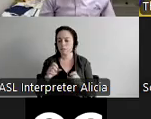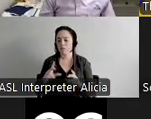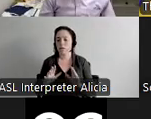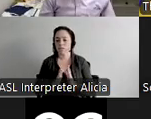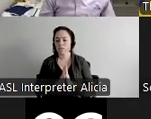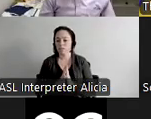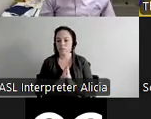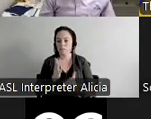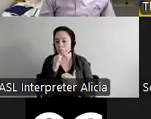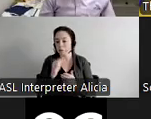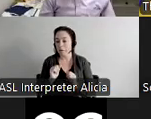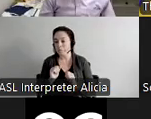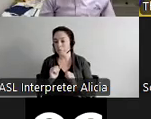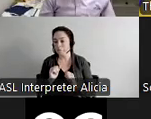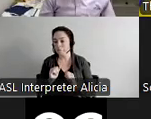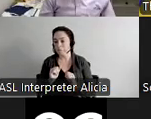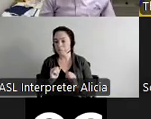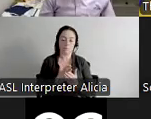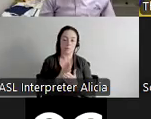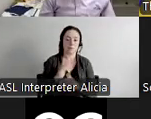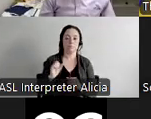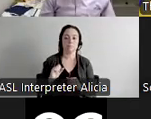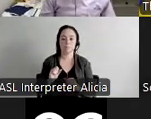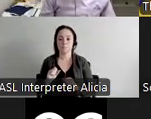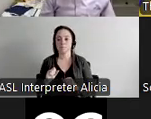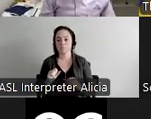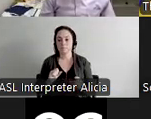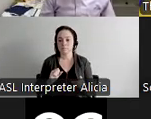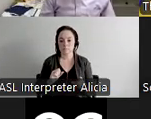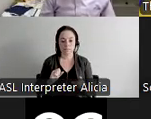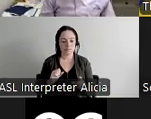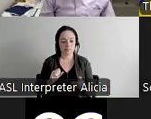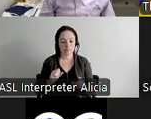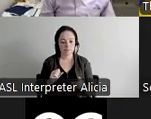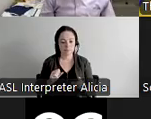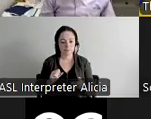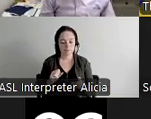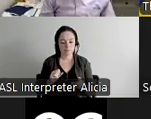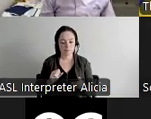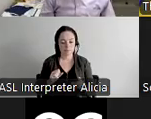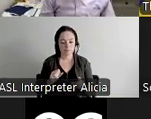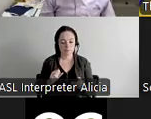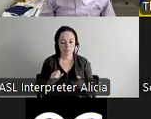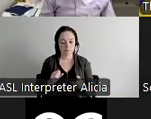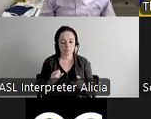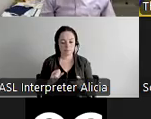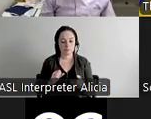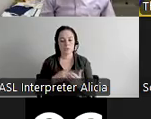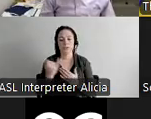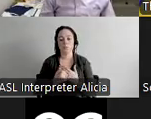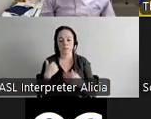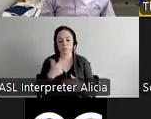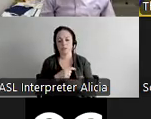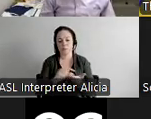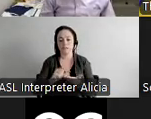Okay, maybe not. Okay. I'm going to briefly go through the projects that we've allocated funding